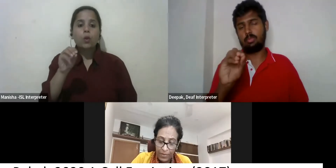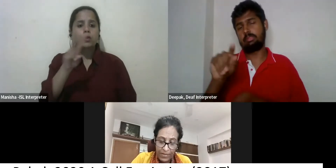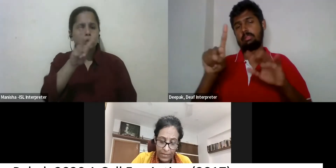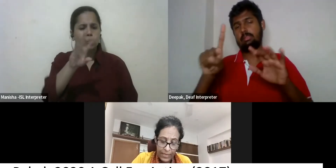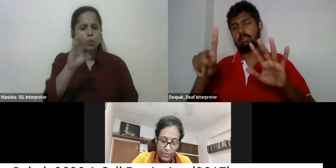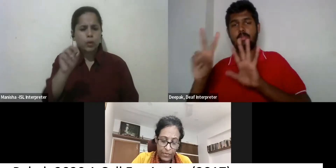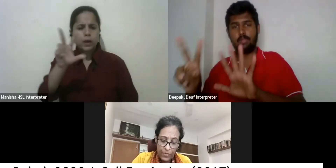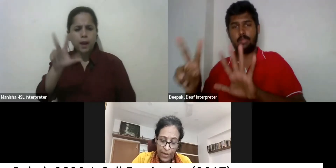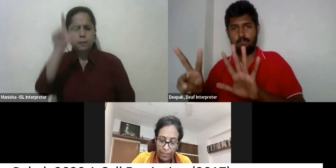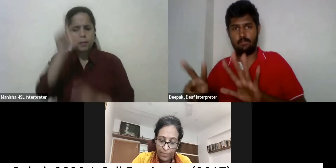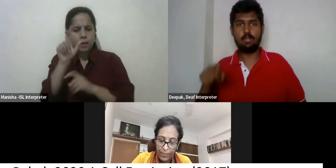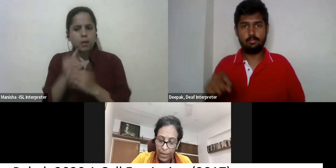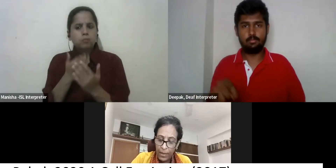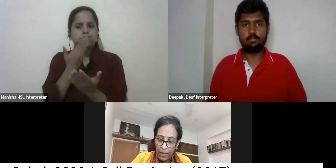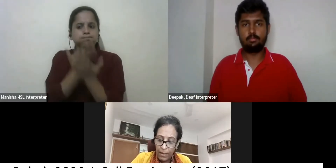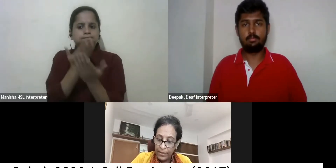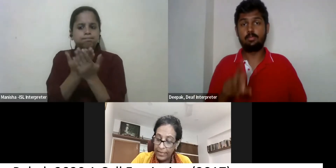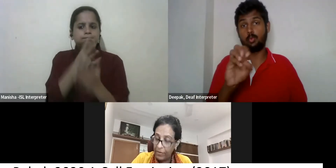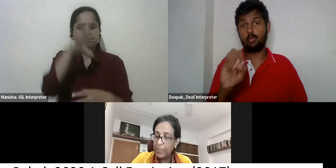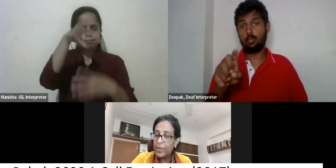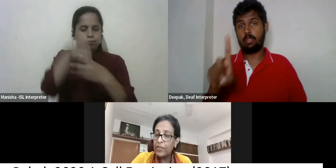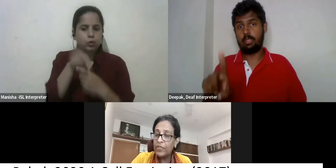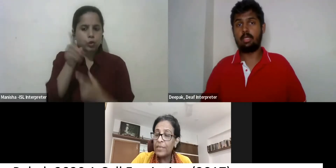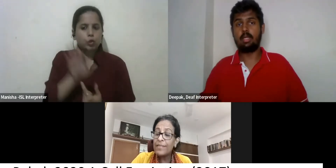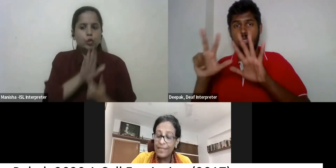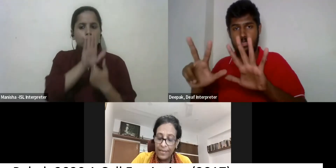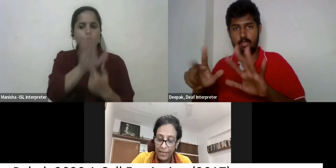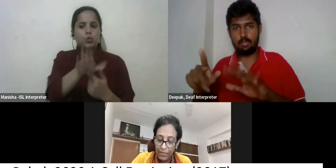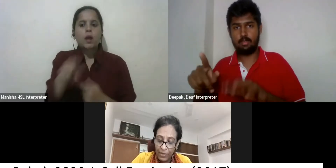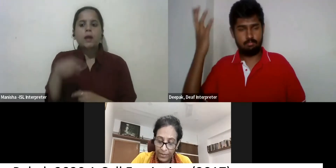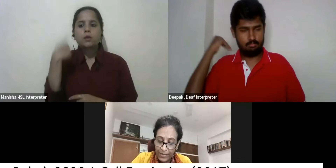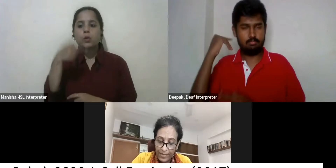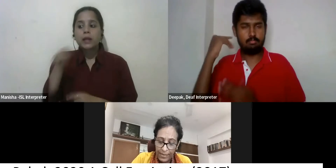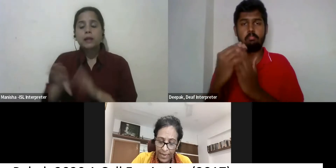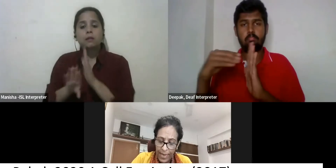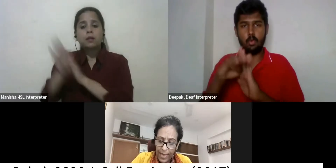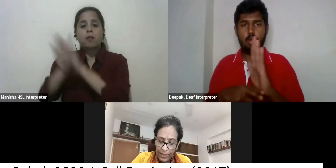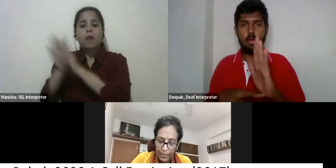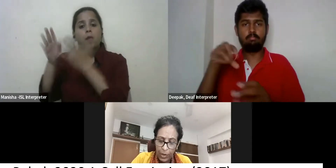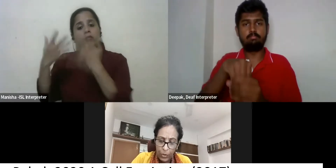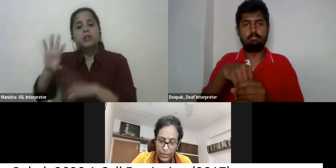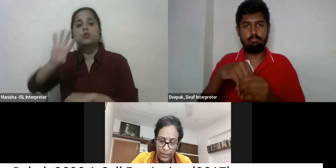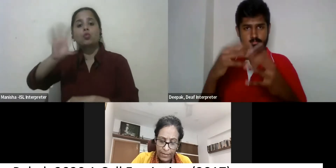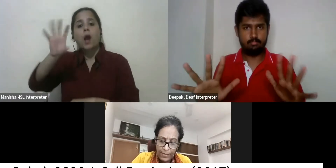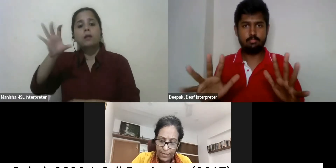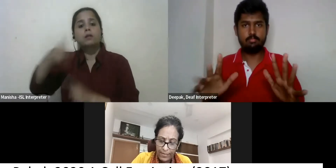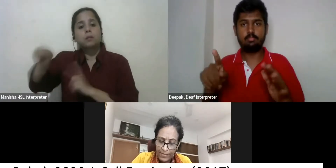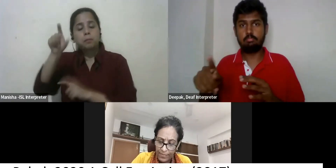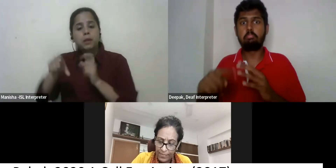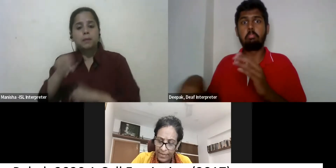mostly representatives from developed countries, 67%, and about